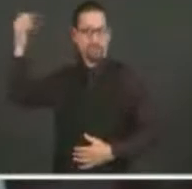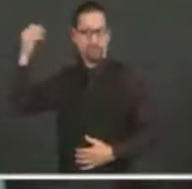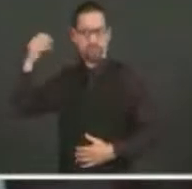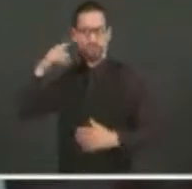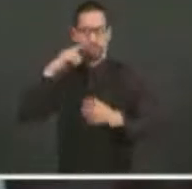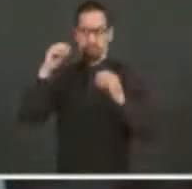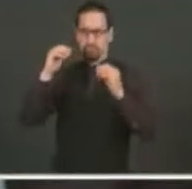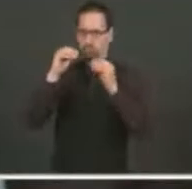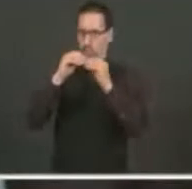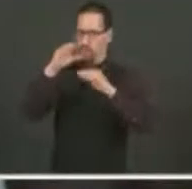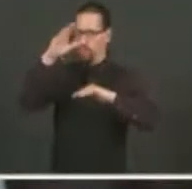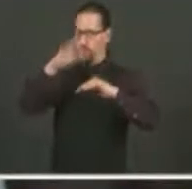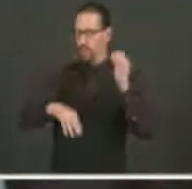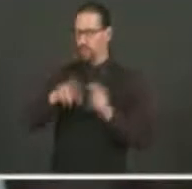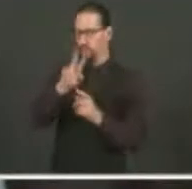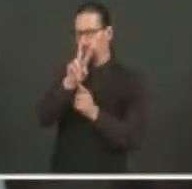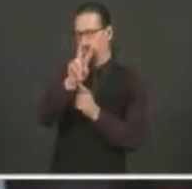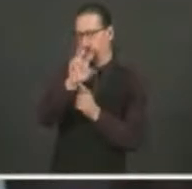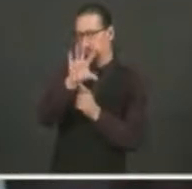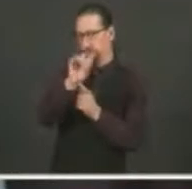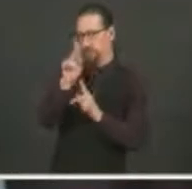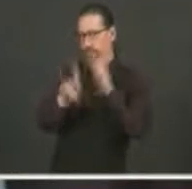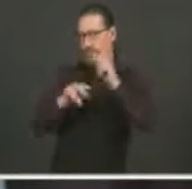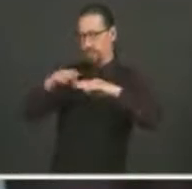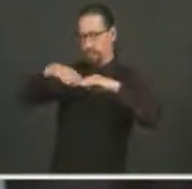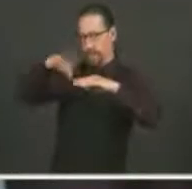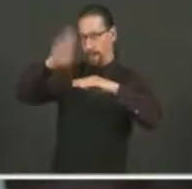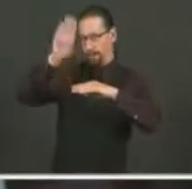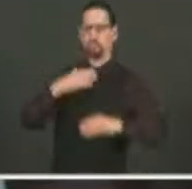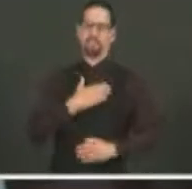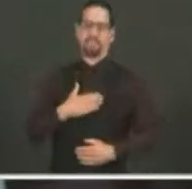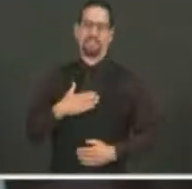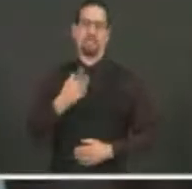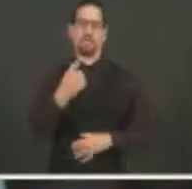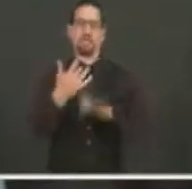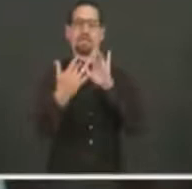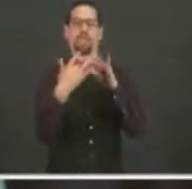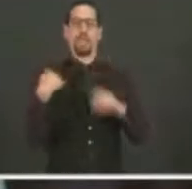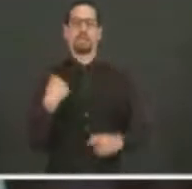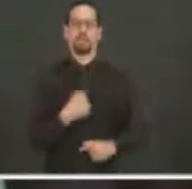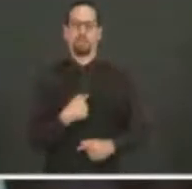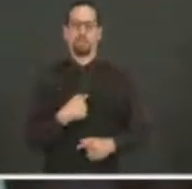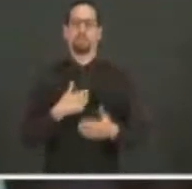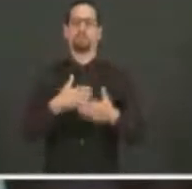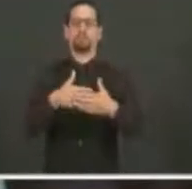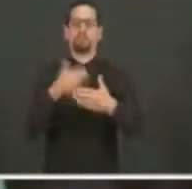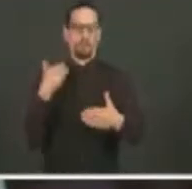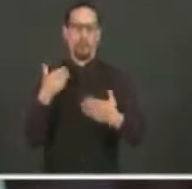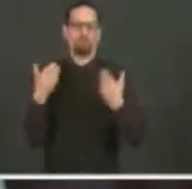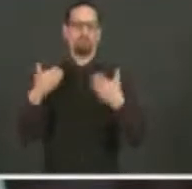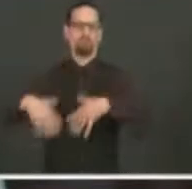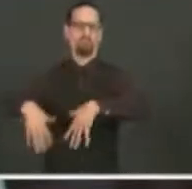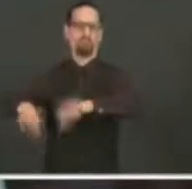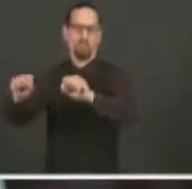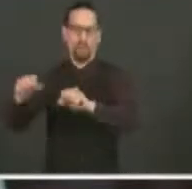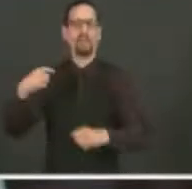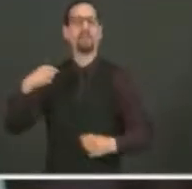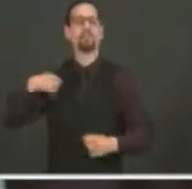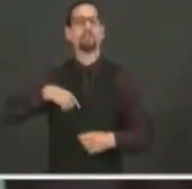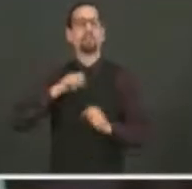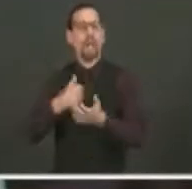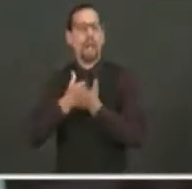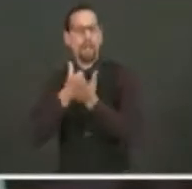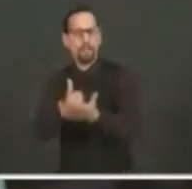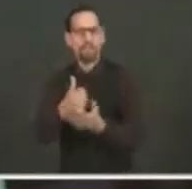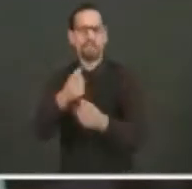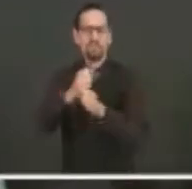more, please get in contact with us so that we can help you provide guidelines so we can keep people safe.